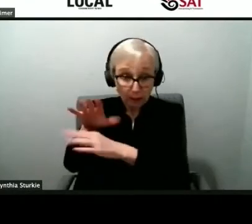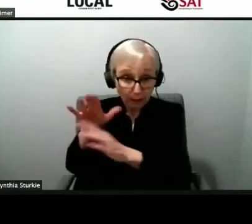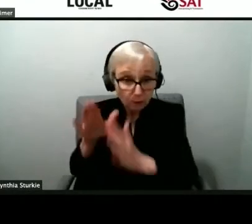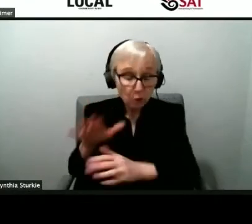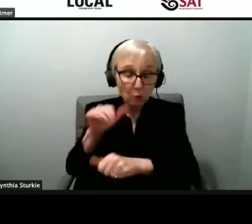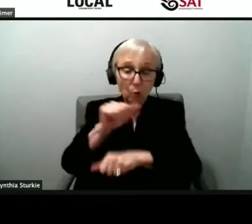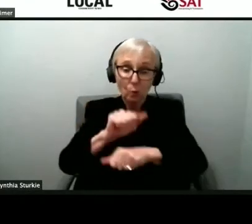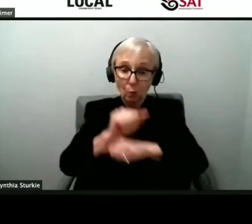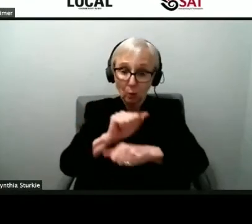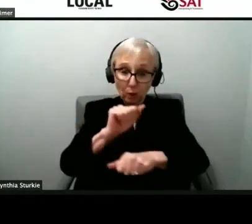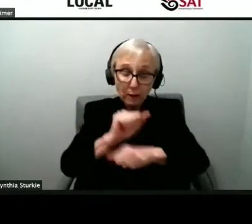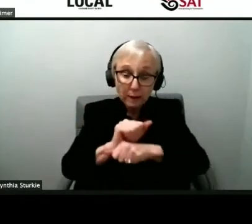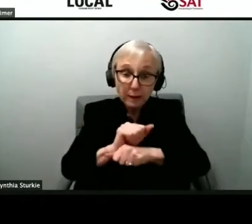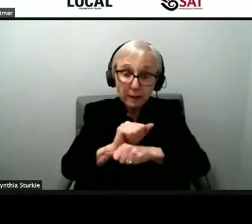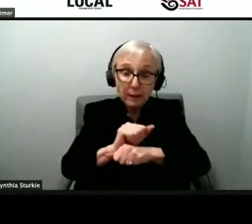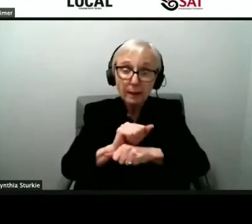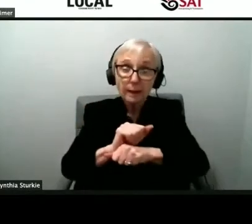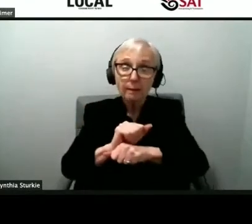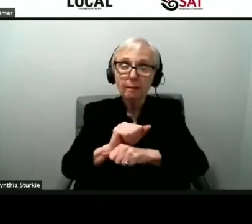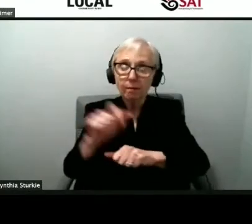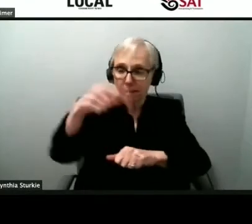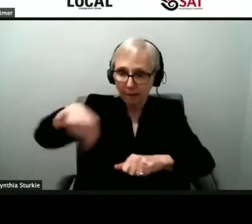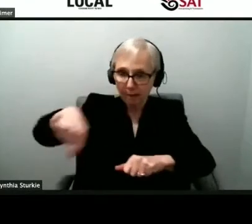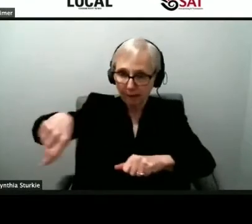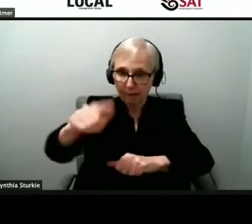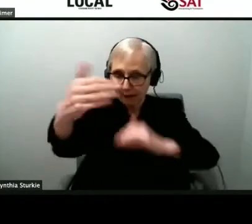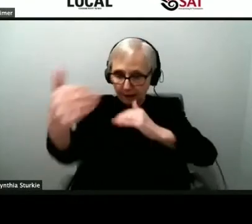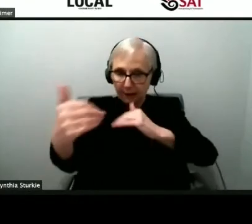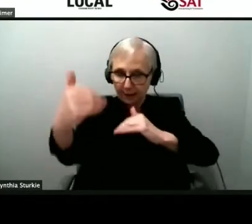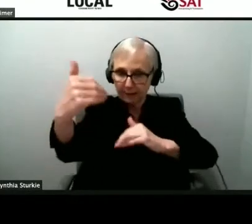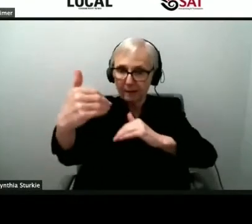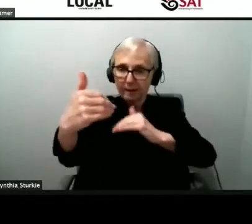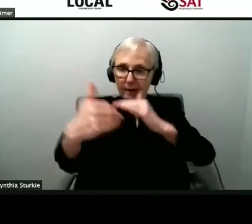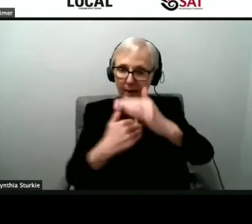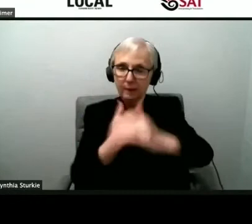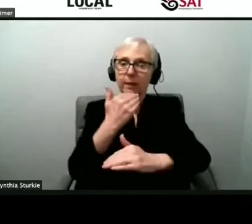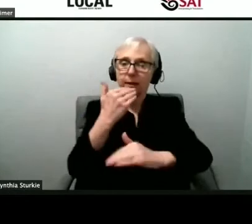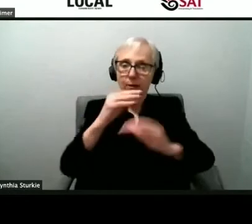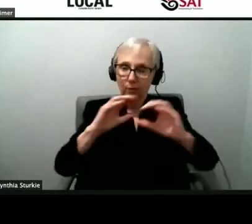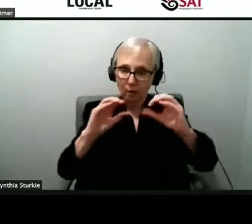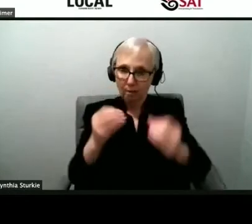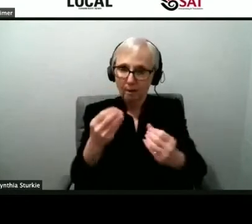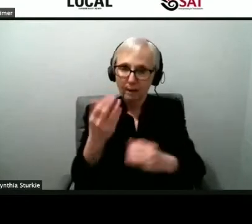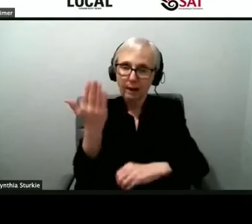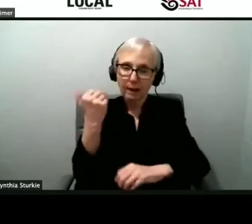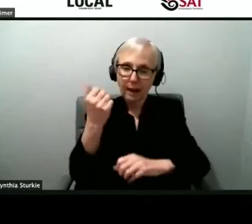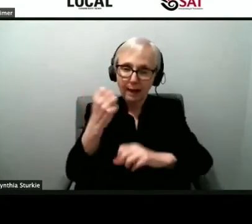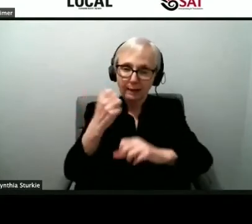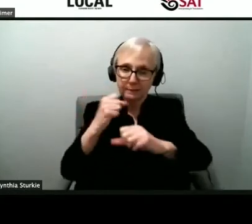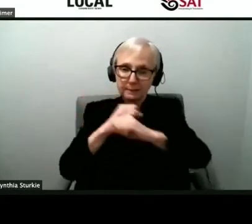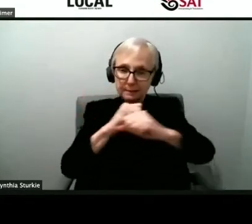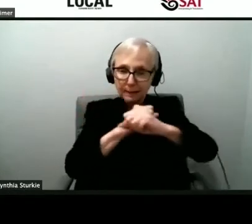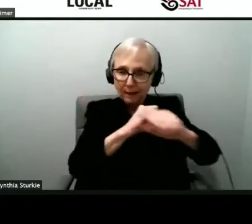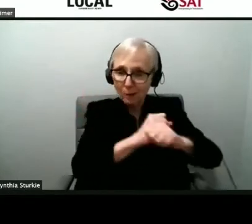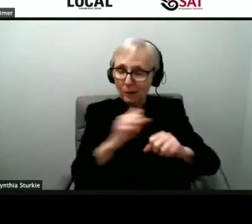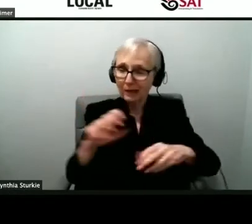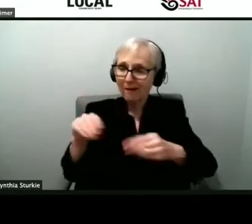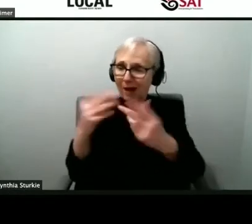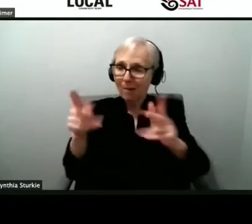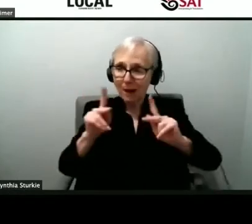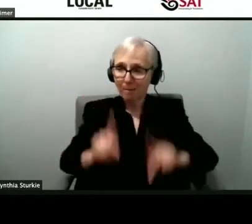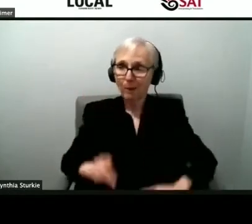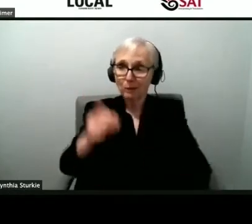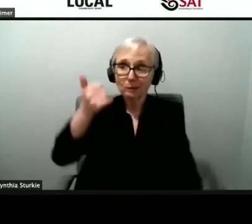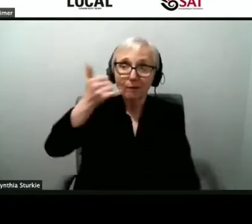work on making sure that our constituents can come in and speak to us at the office. Last campaign, we gave out my personal phone number, and